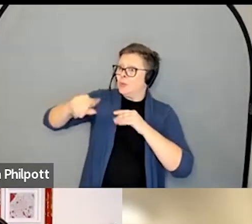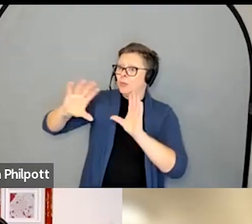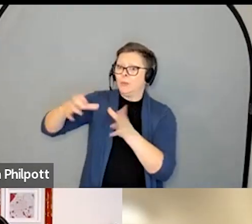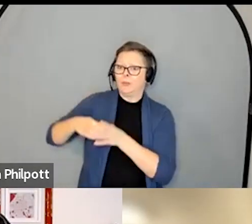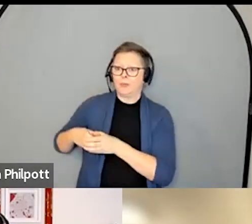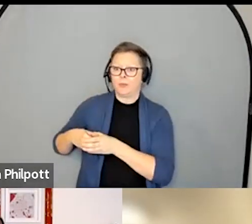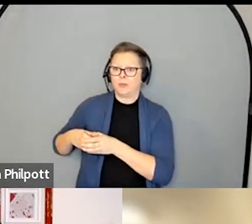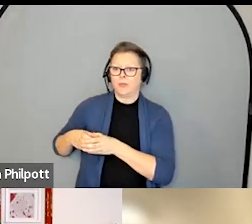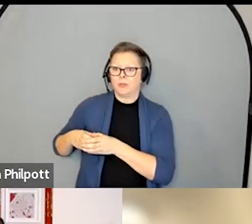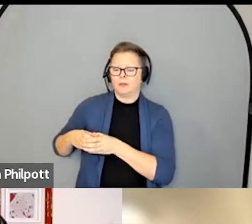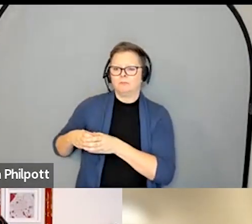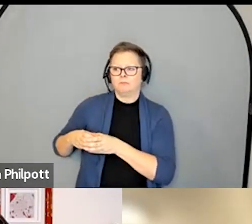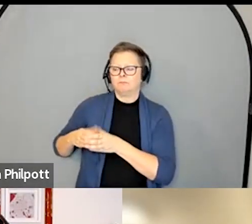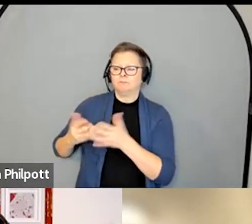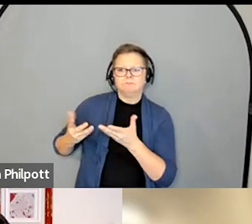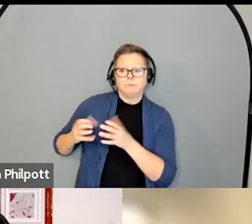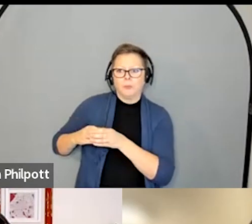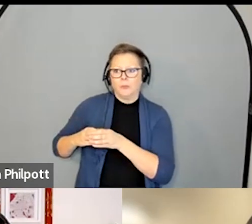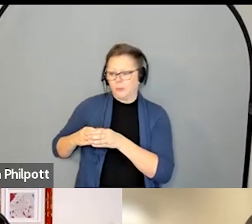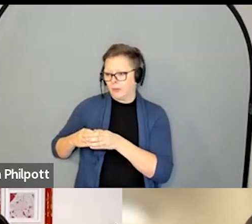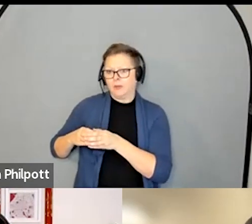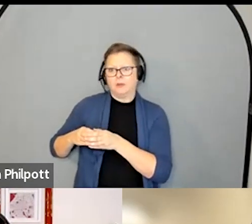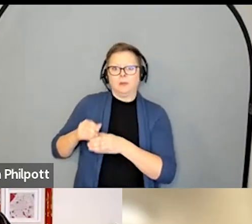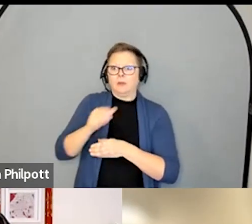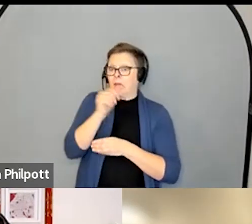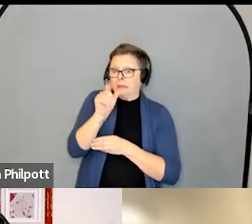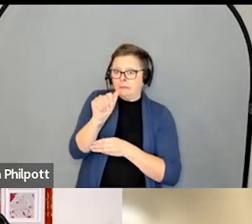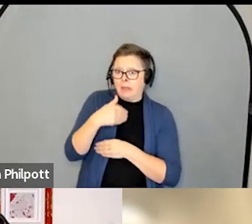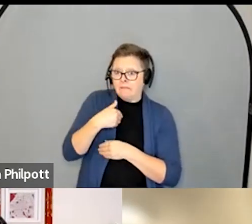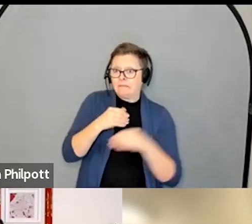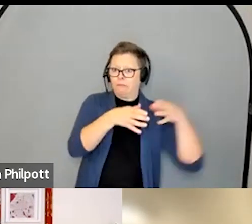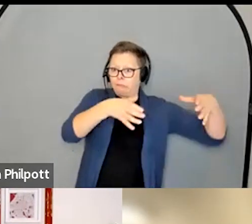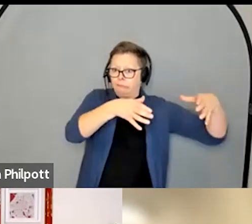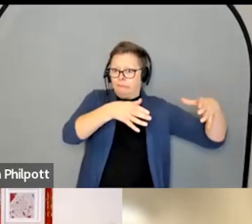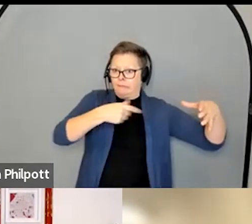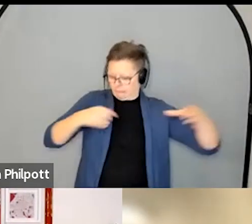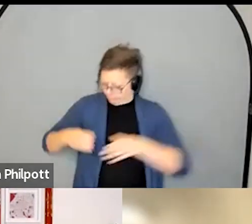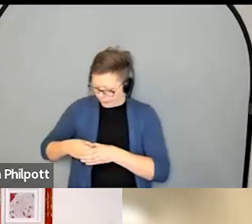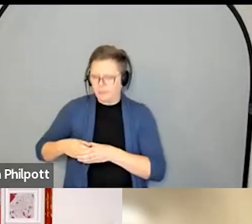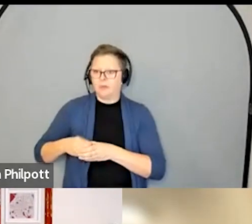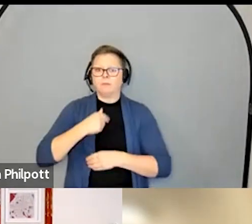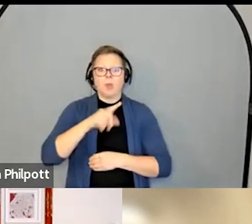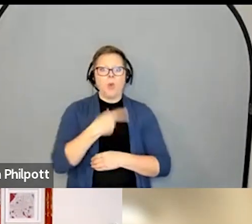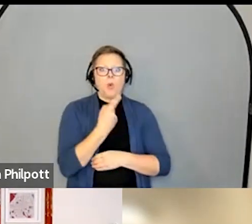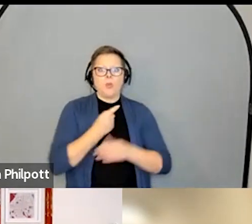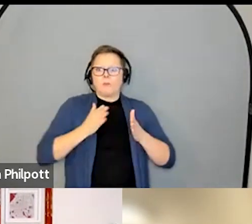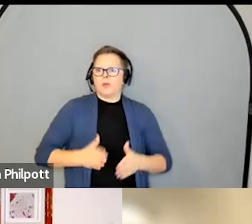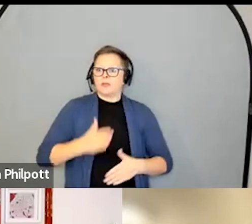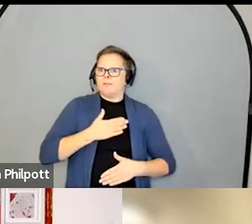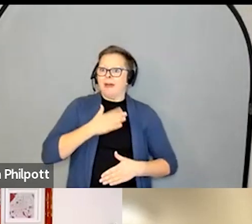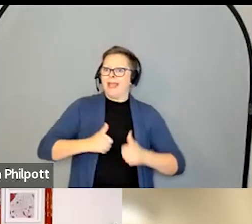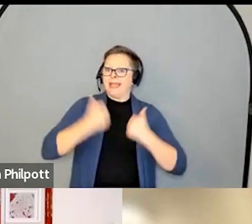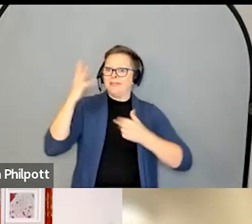And often it's a crushing minority. I'm the only person with my lived experience in